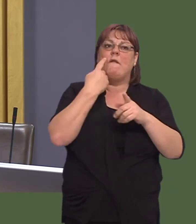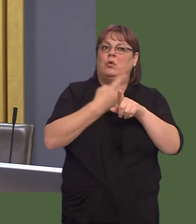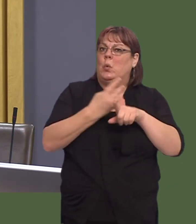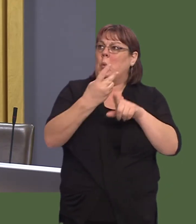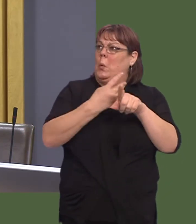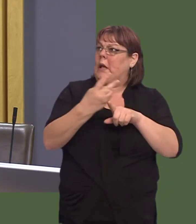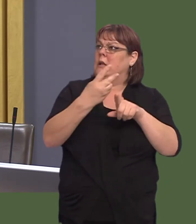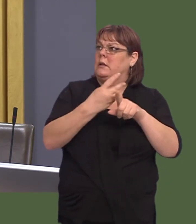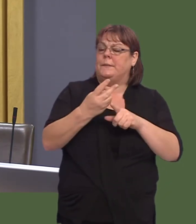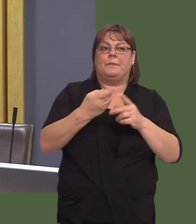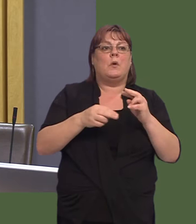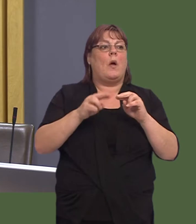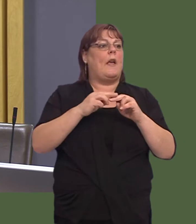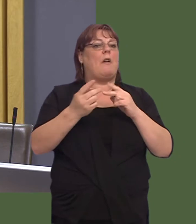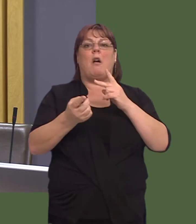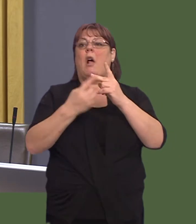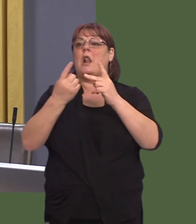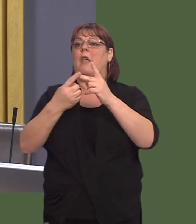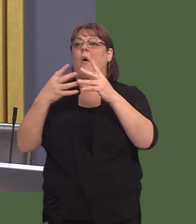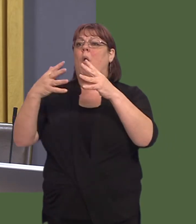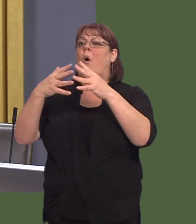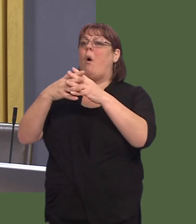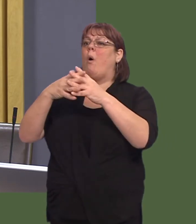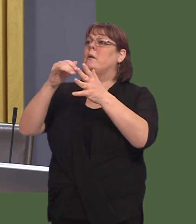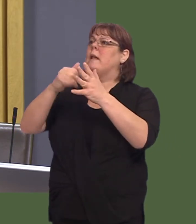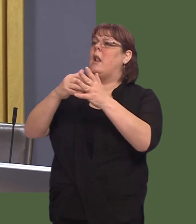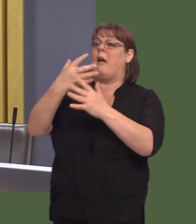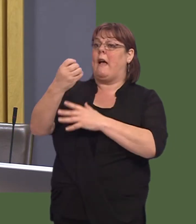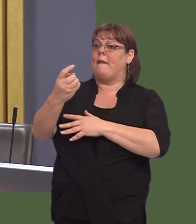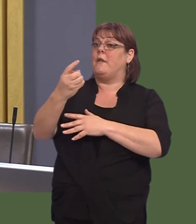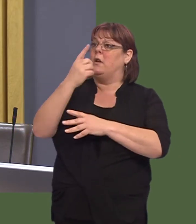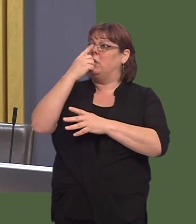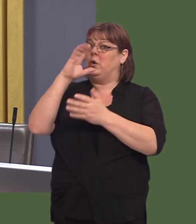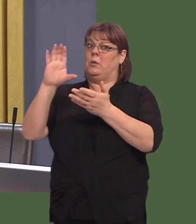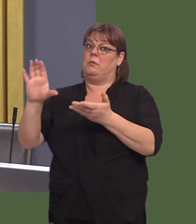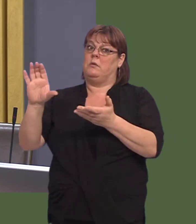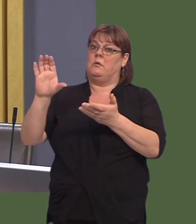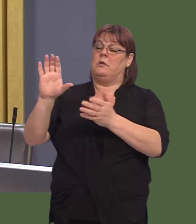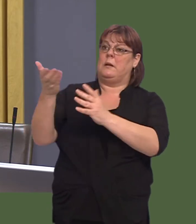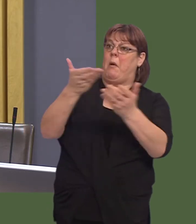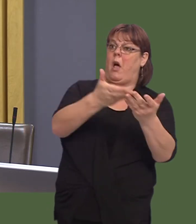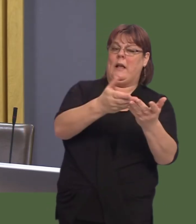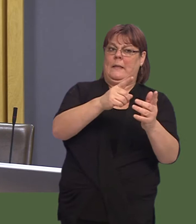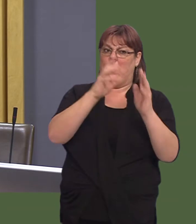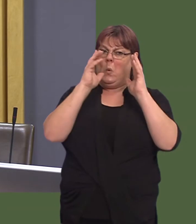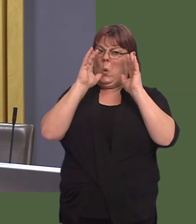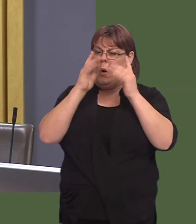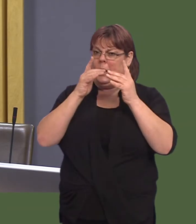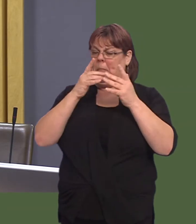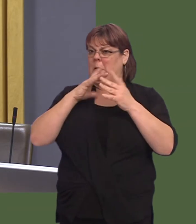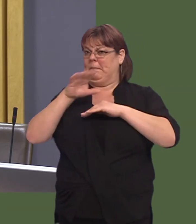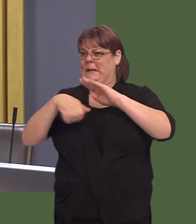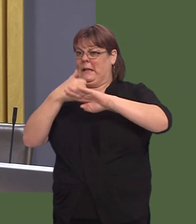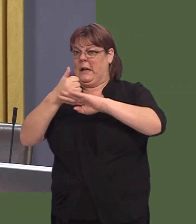fortnightly. So even if an alternative supplier does have the stock to supply affected businesses, they're concerned that it could take time to put